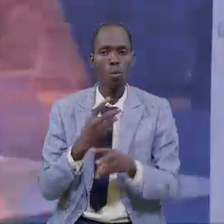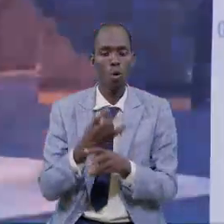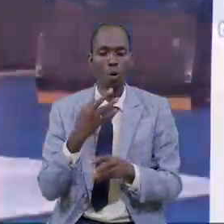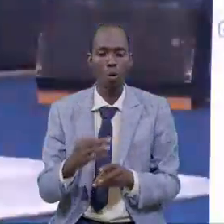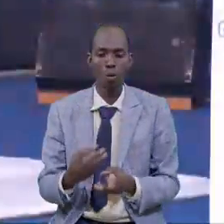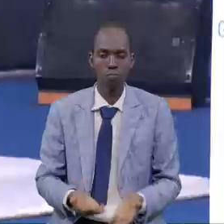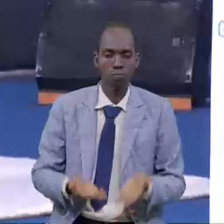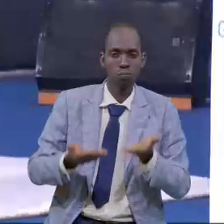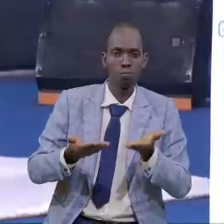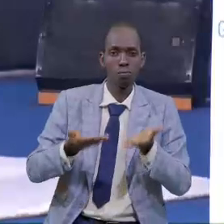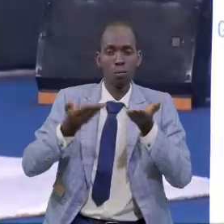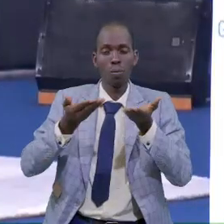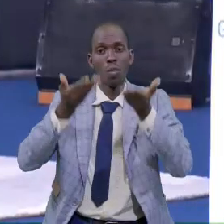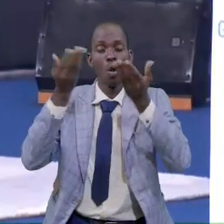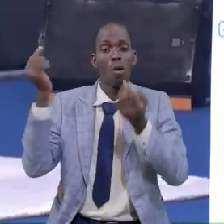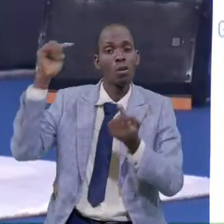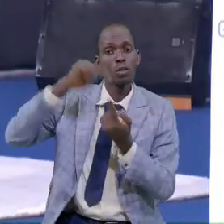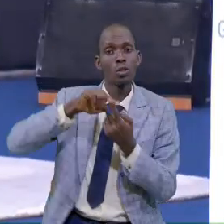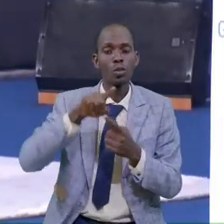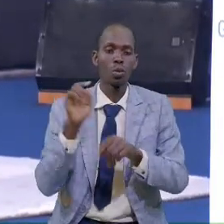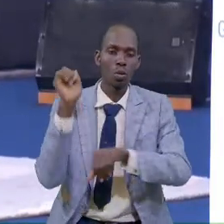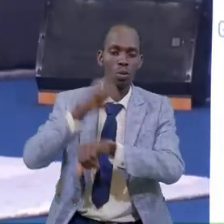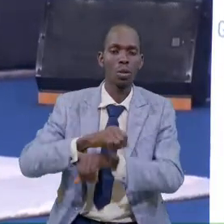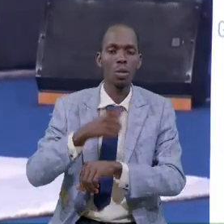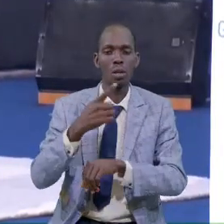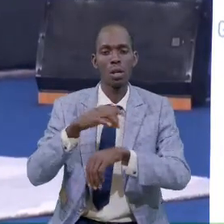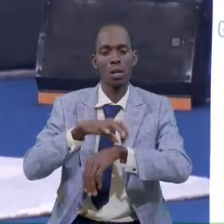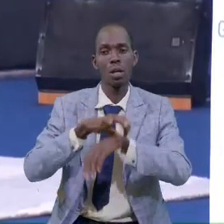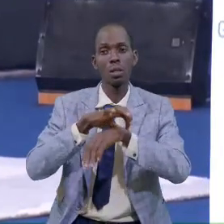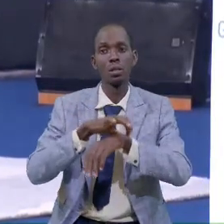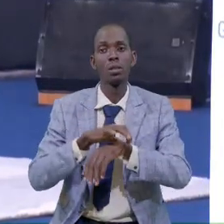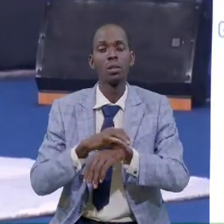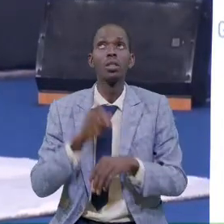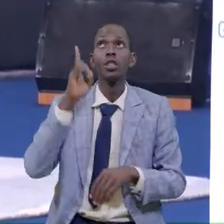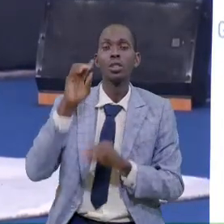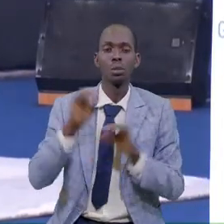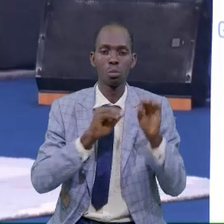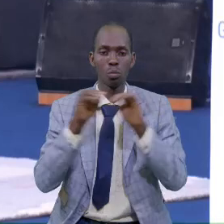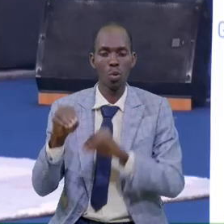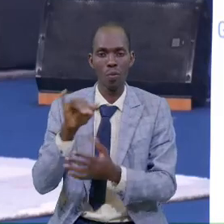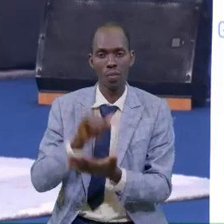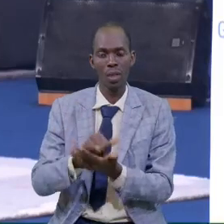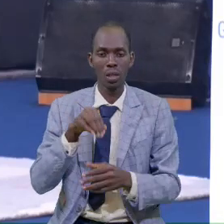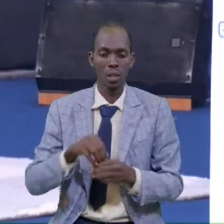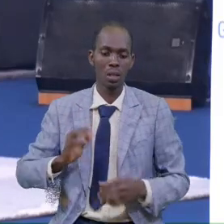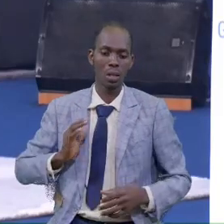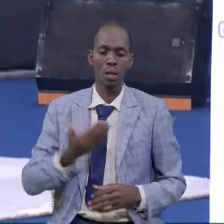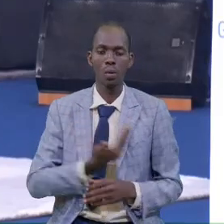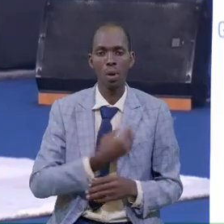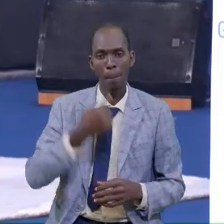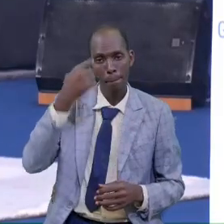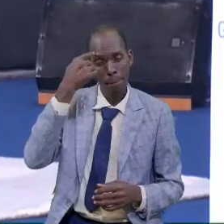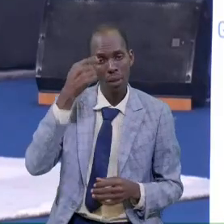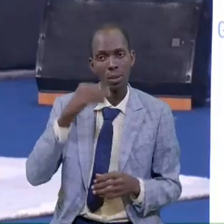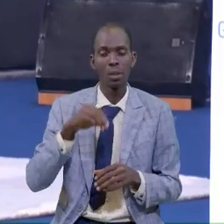you conquer the earth. He put that in our mind, in our